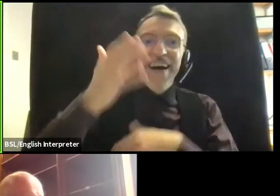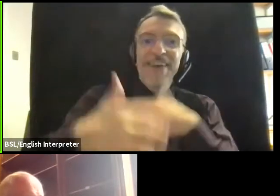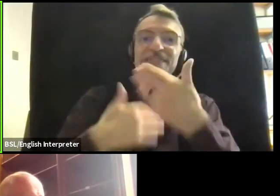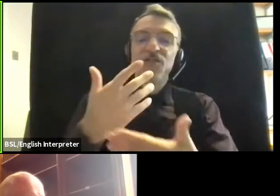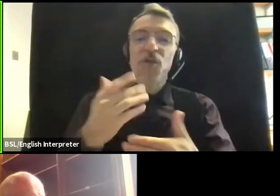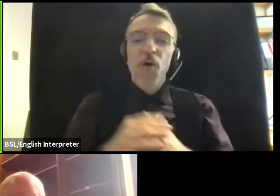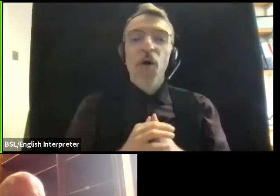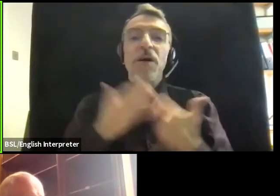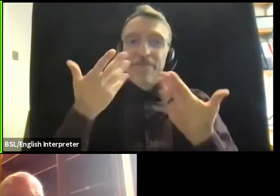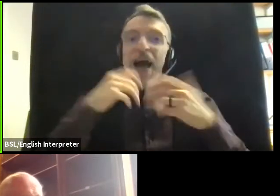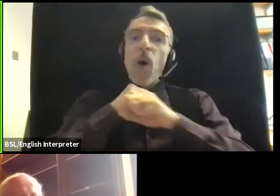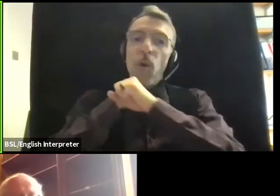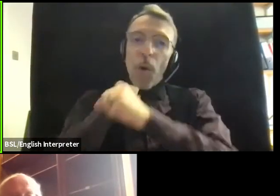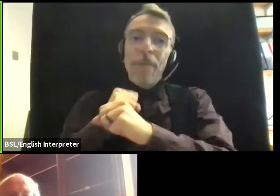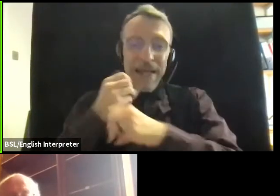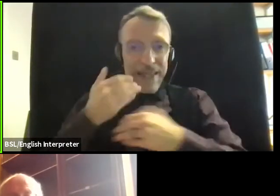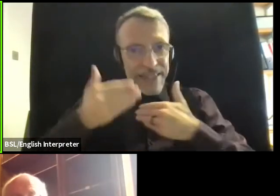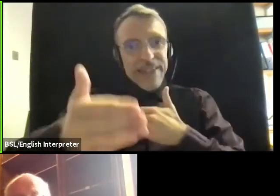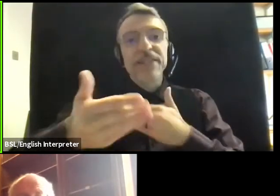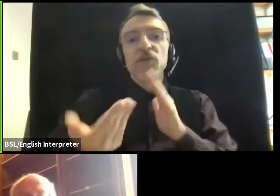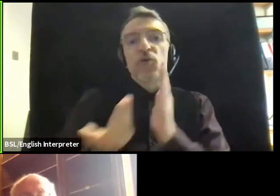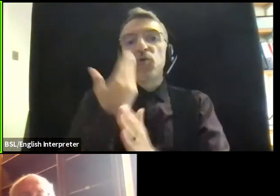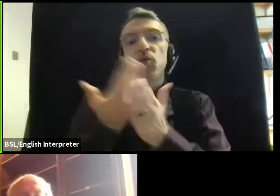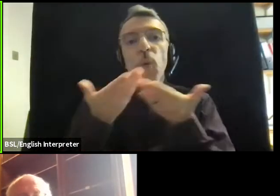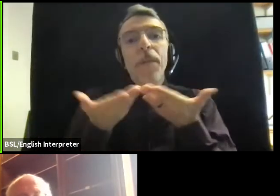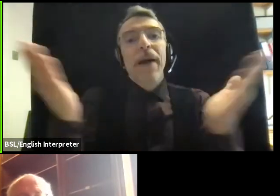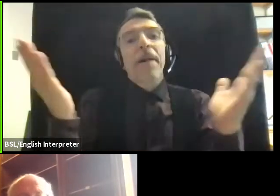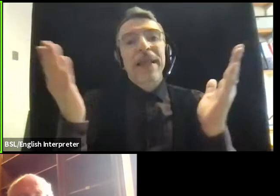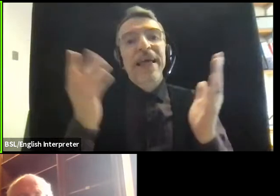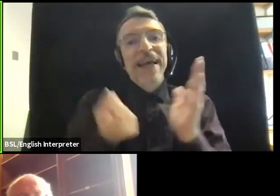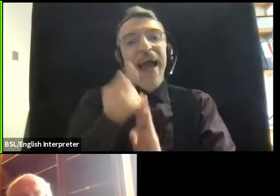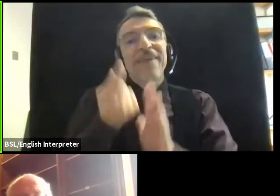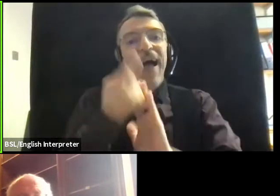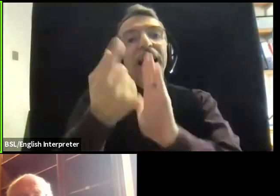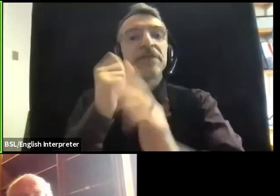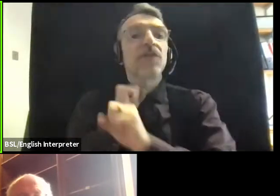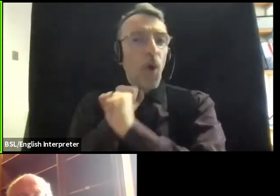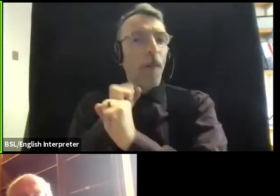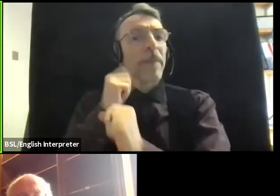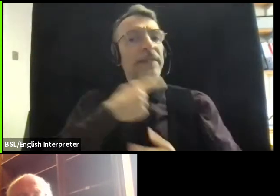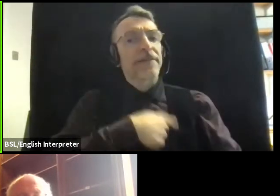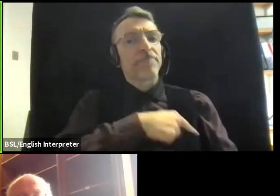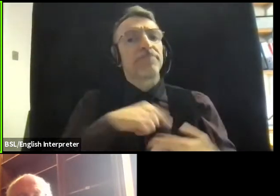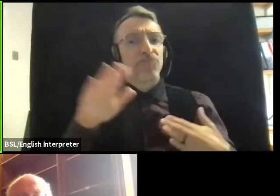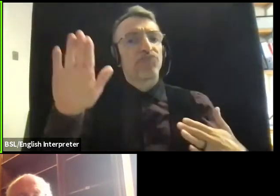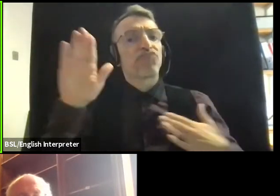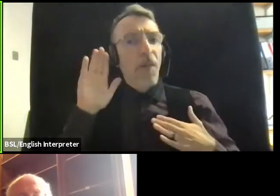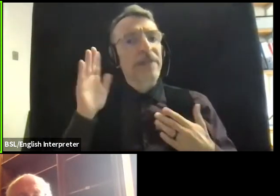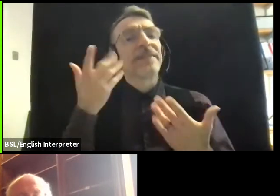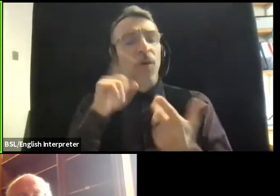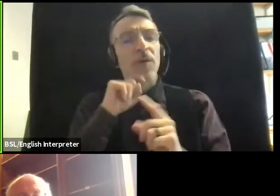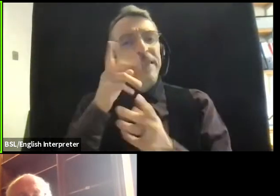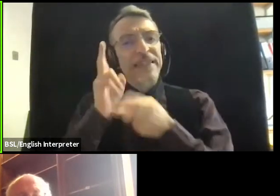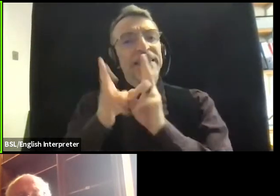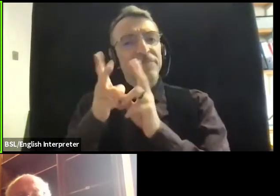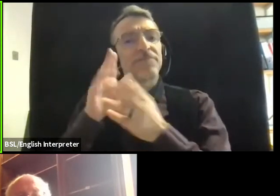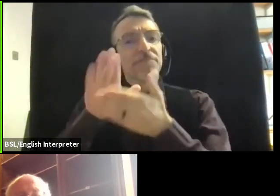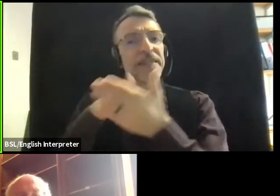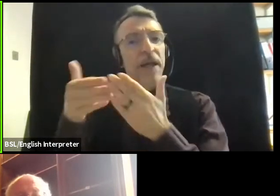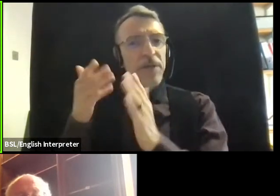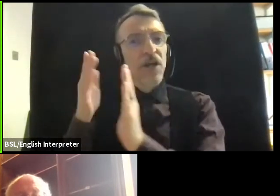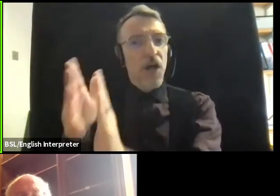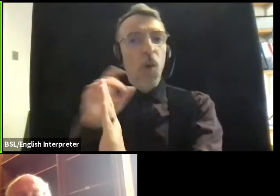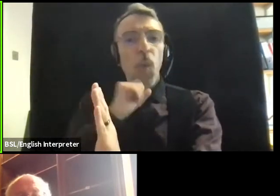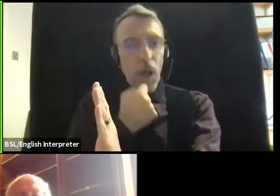committed that for every single new public event we hold, we would want to have sign language interpretation, and we would like